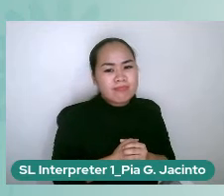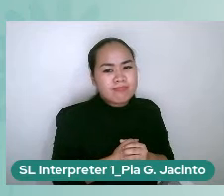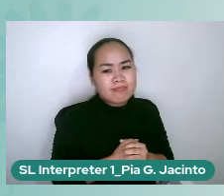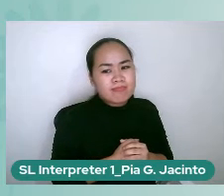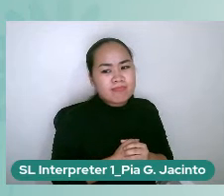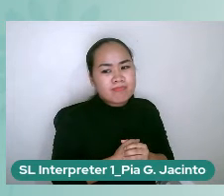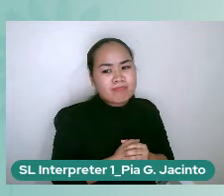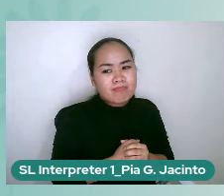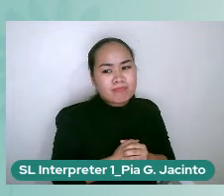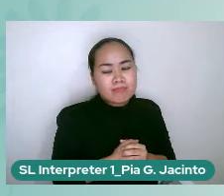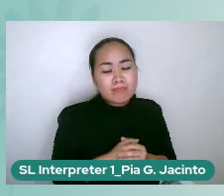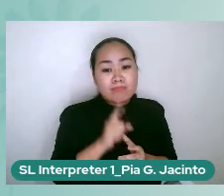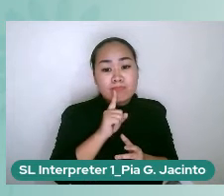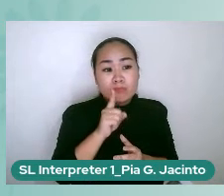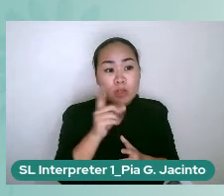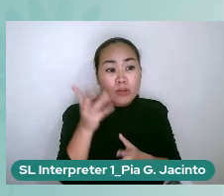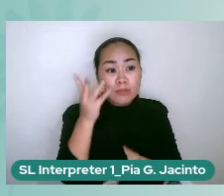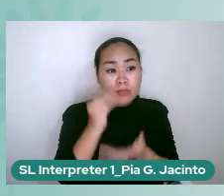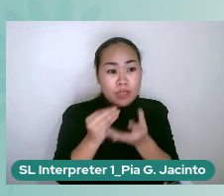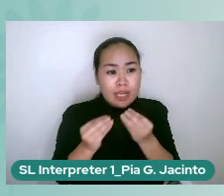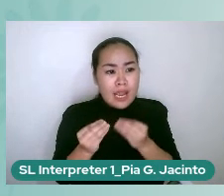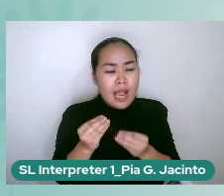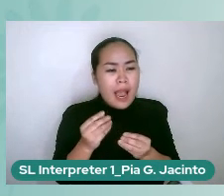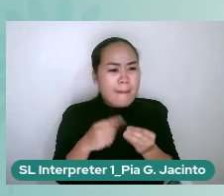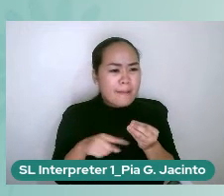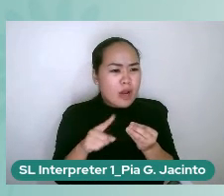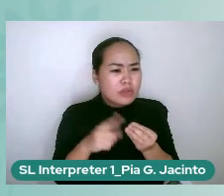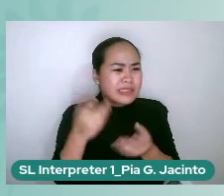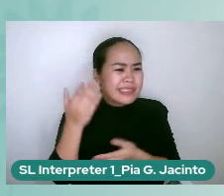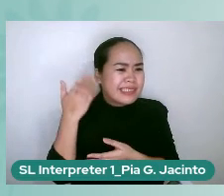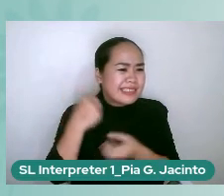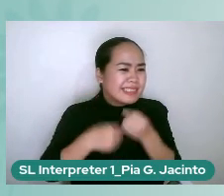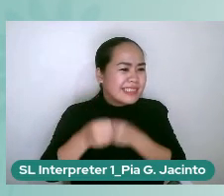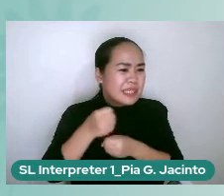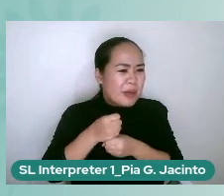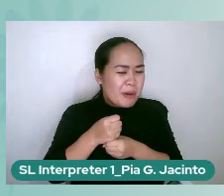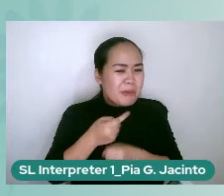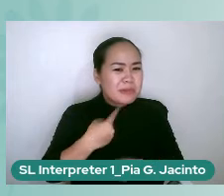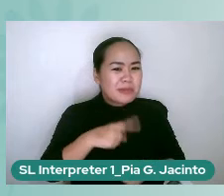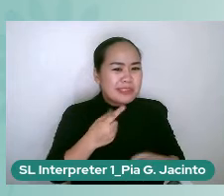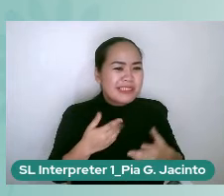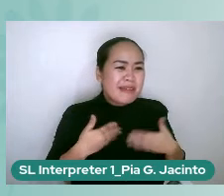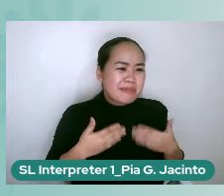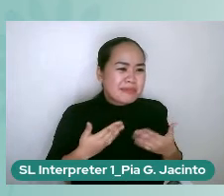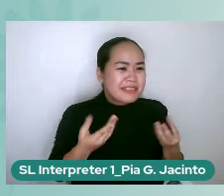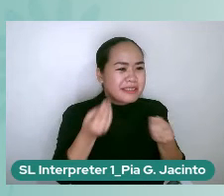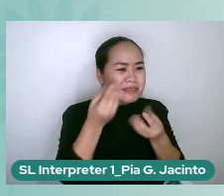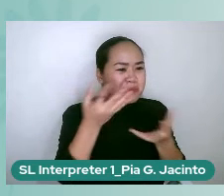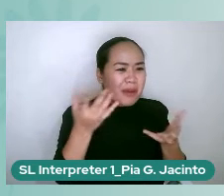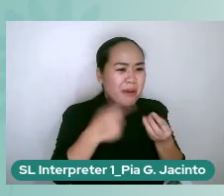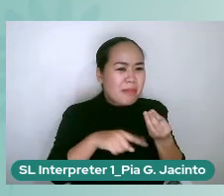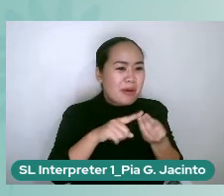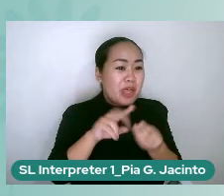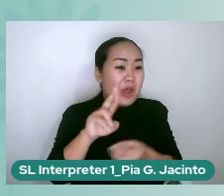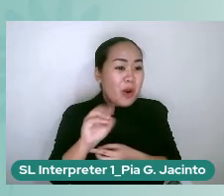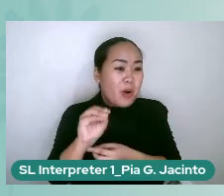information is from a publication about a year ago, and I'm very pleased to tell you that the Rose Foundation is very close to ticking